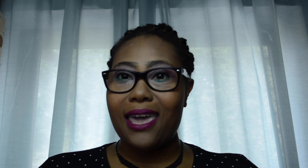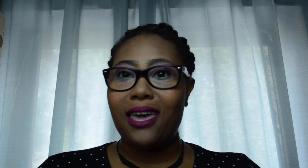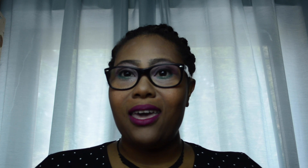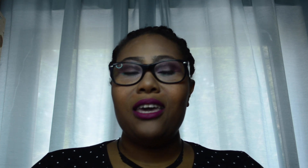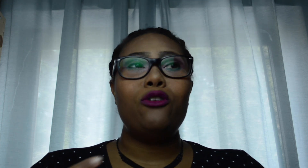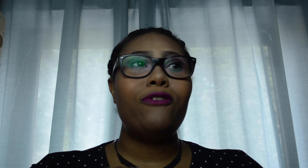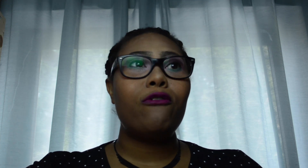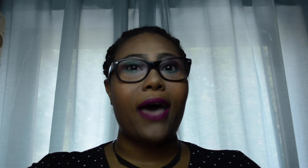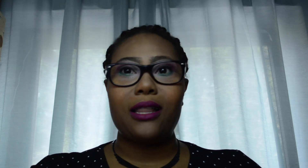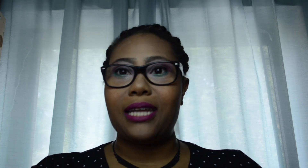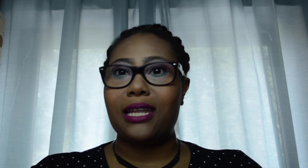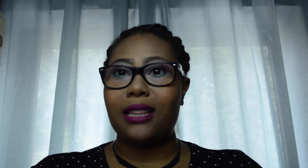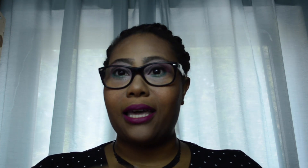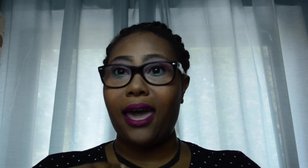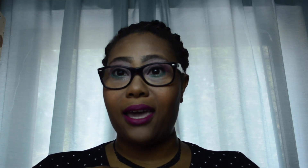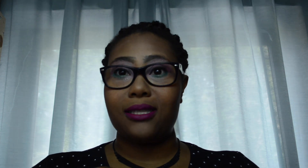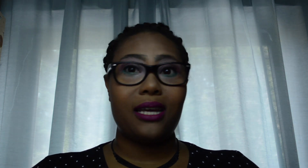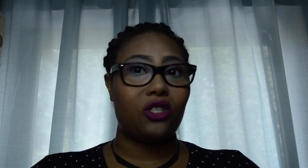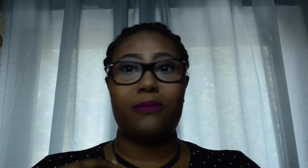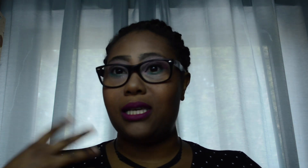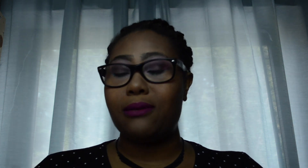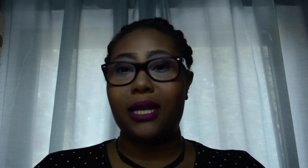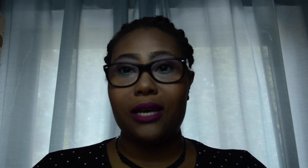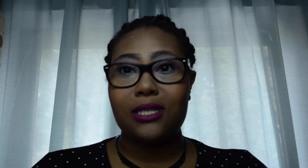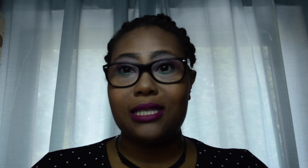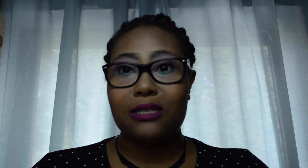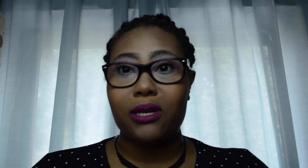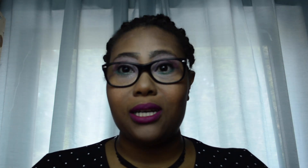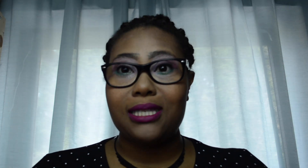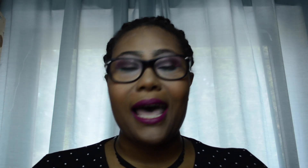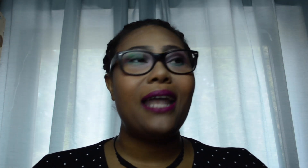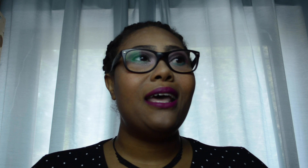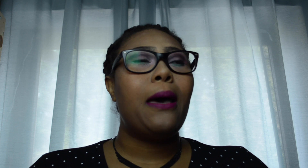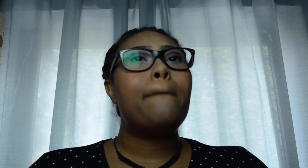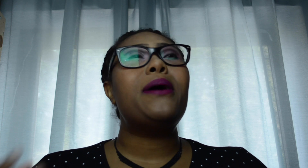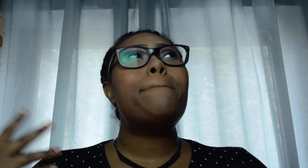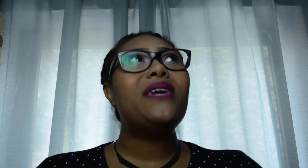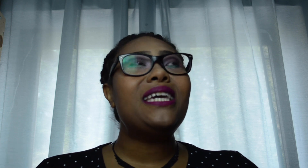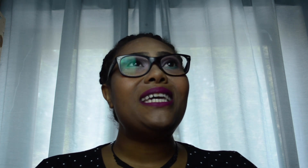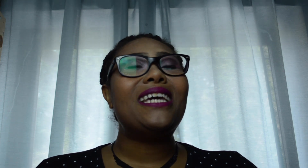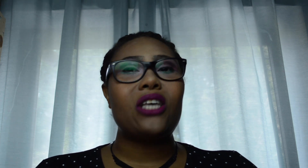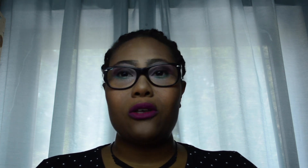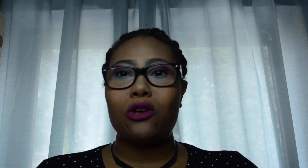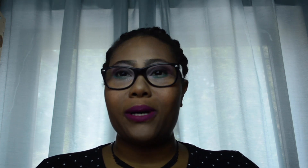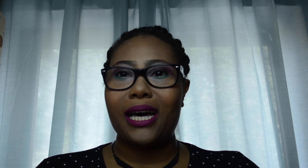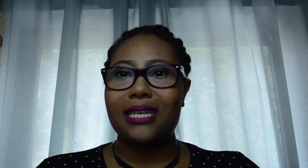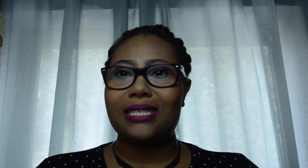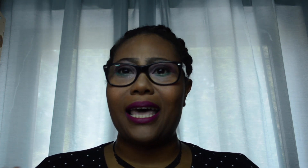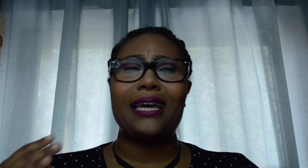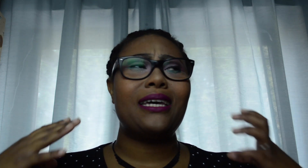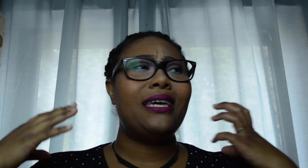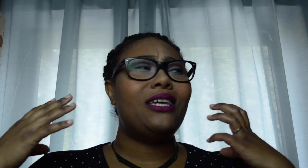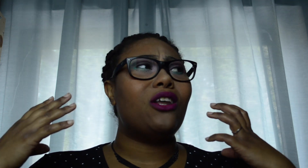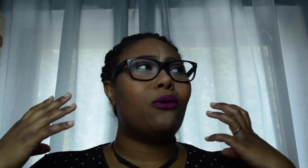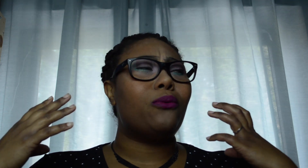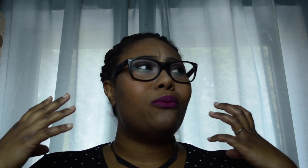A, you feel validated, like, hey, it's not just me, somebody else has experienced that. But B, it's also because,